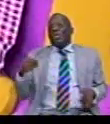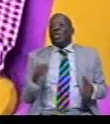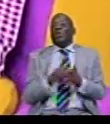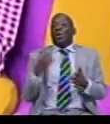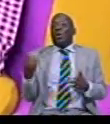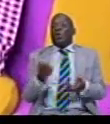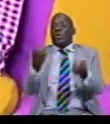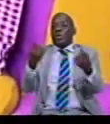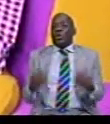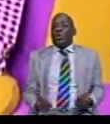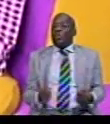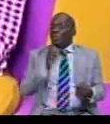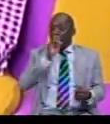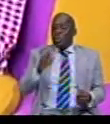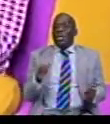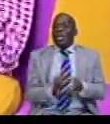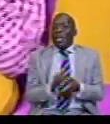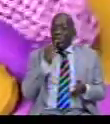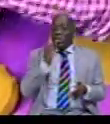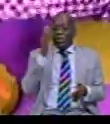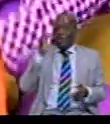it's like this.